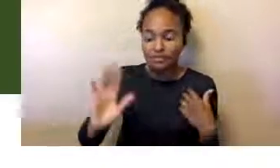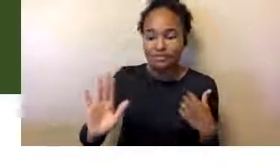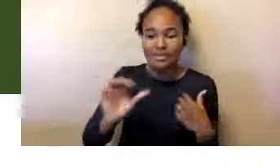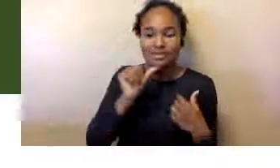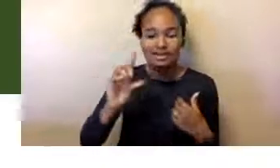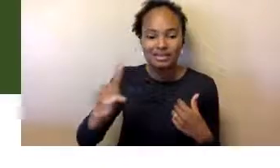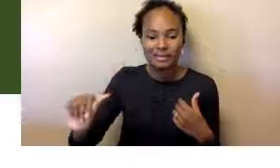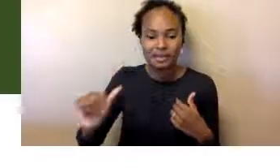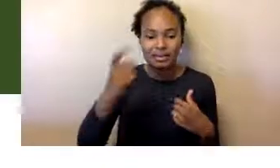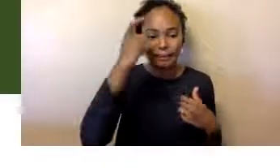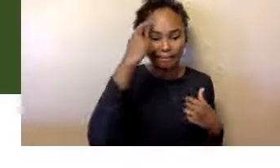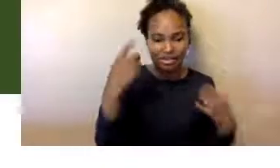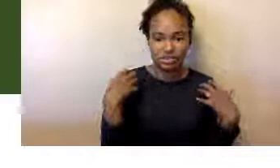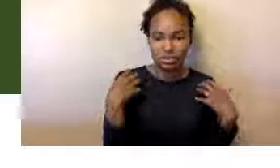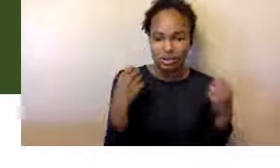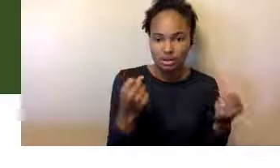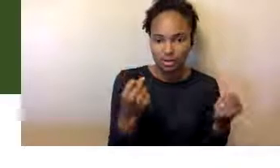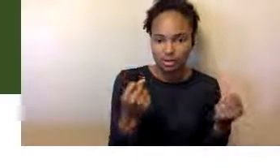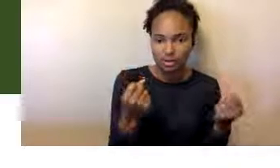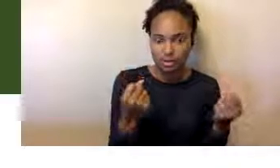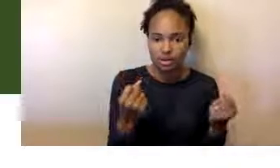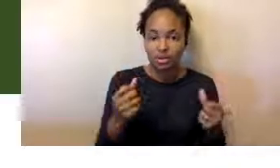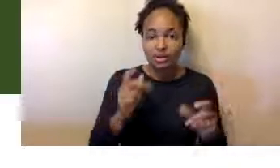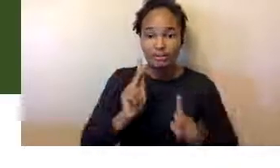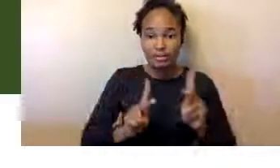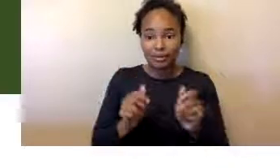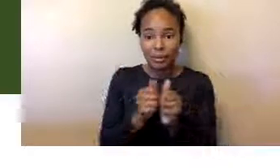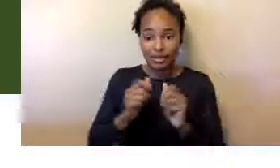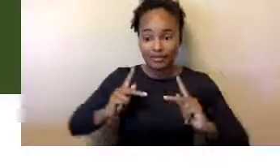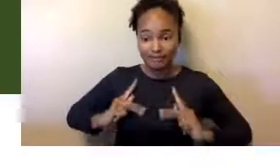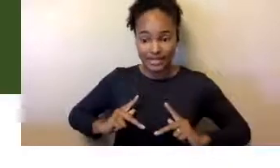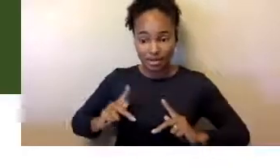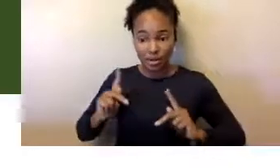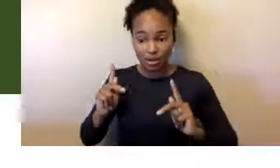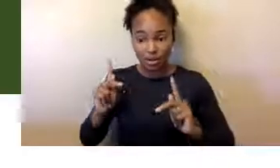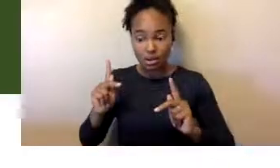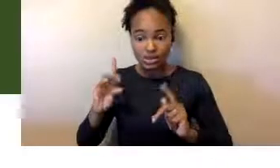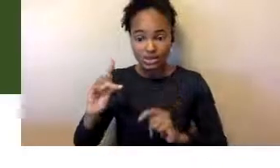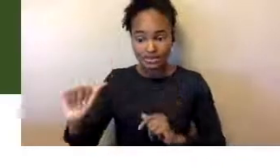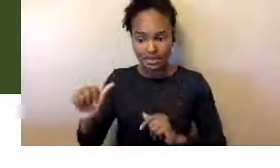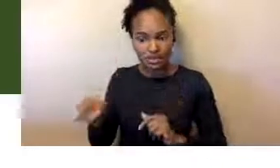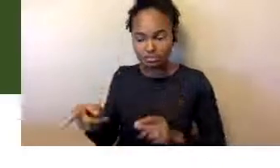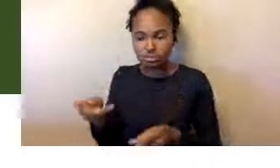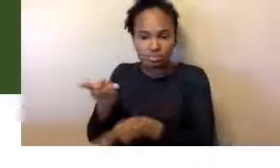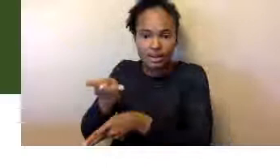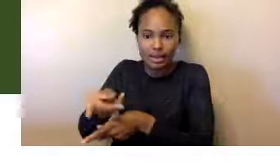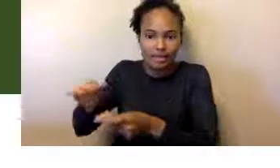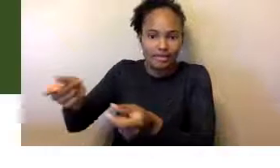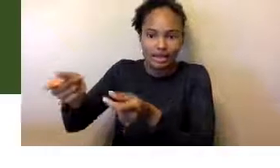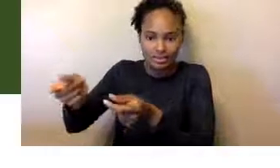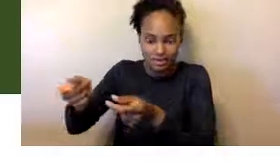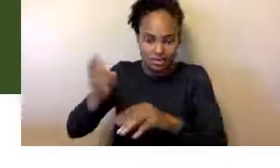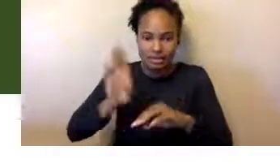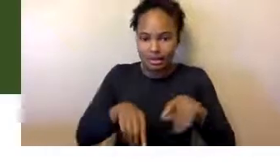with physical disabilities get care much sooner to deal with physical health crises than people with